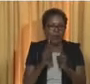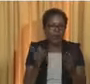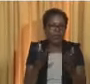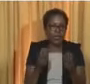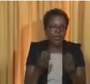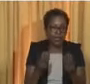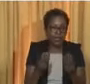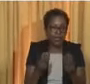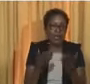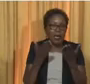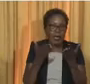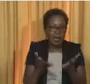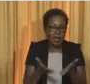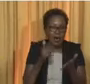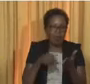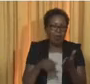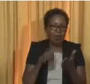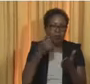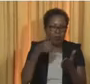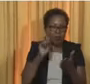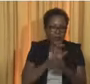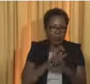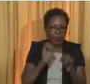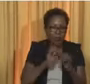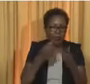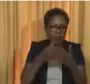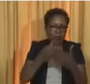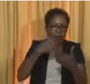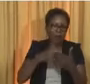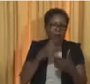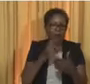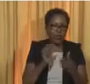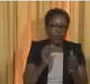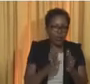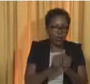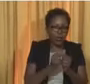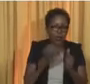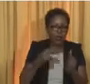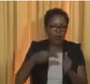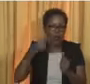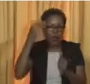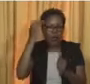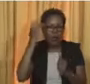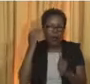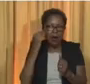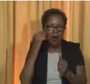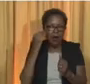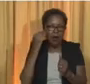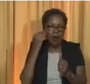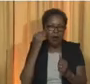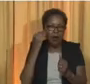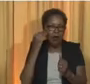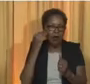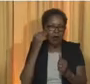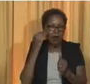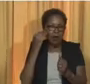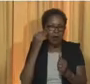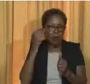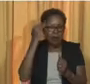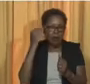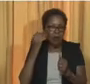was inappropriate in the pre-2010 dispensation for the High Court, Lingera J, as it then was in the Joya